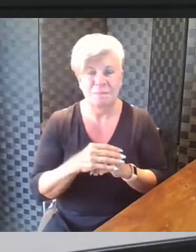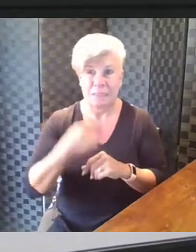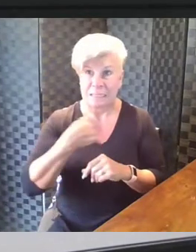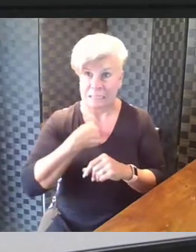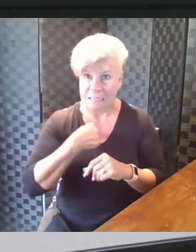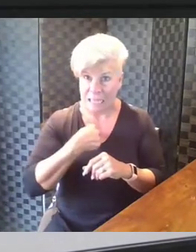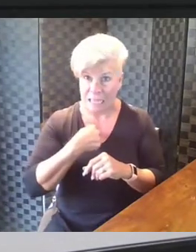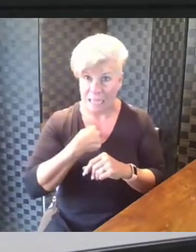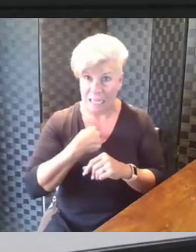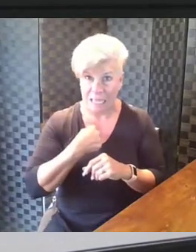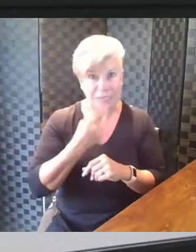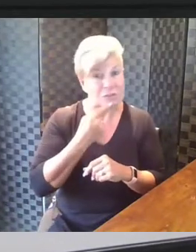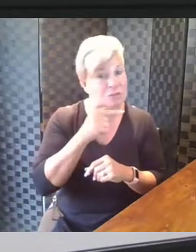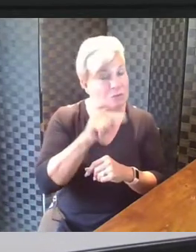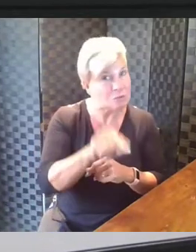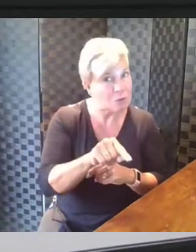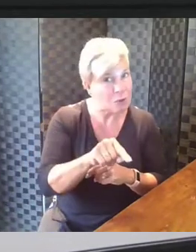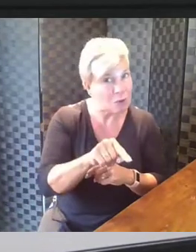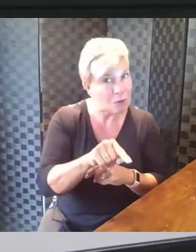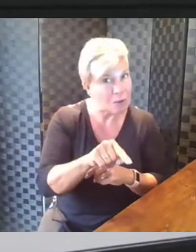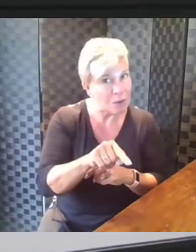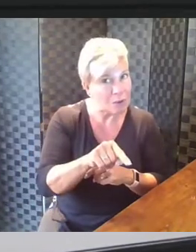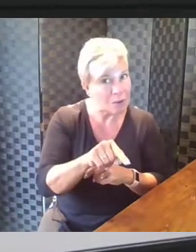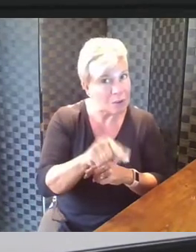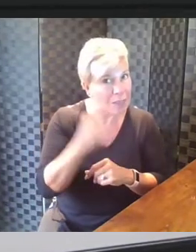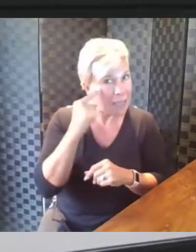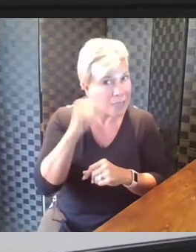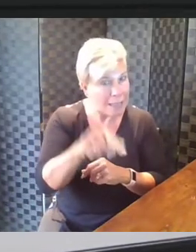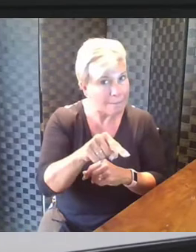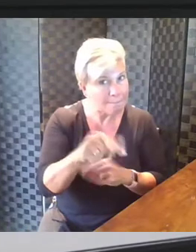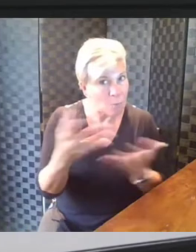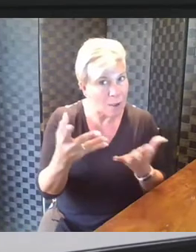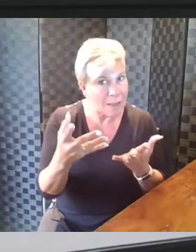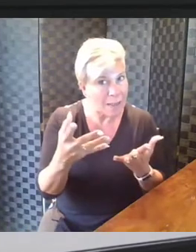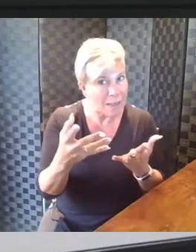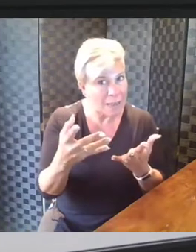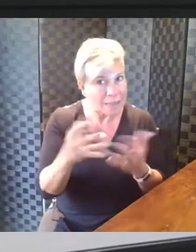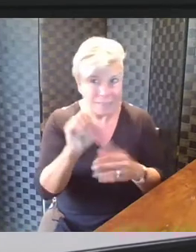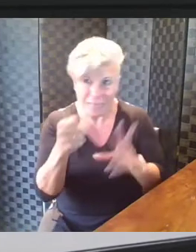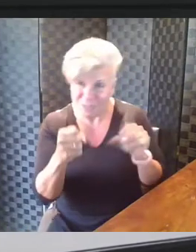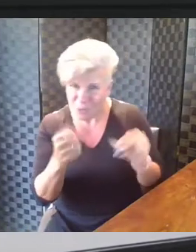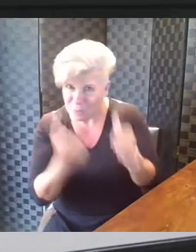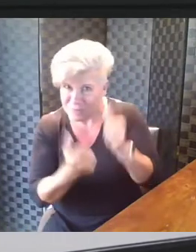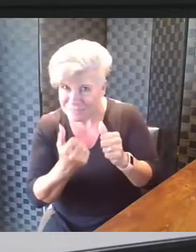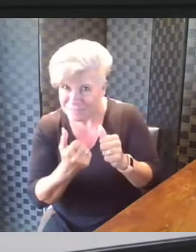I told him, what do you think? Do you think I told him yes or no?